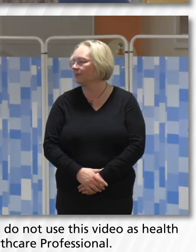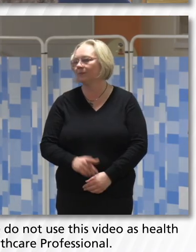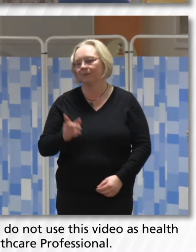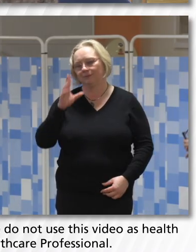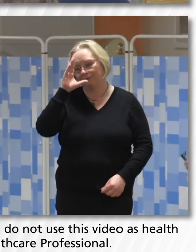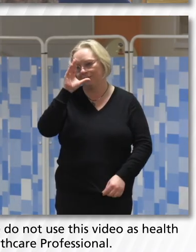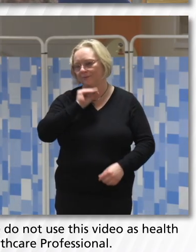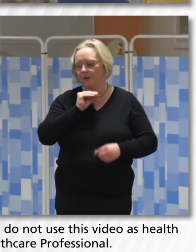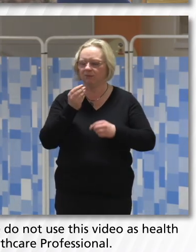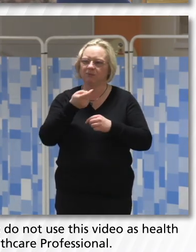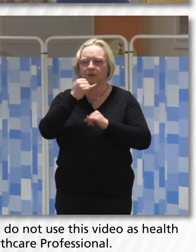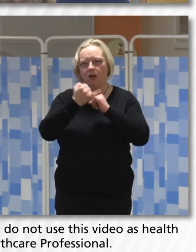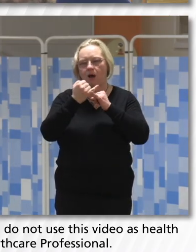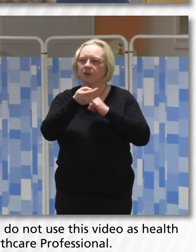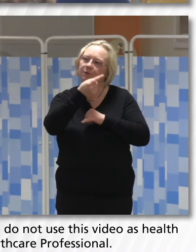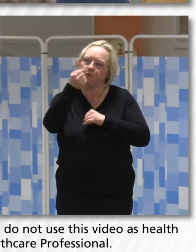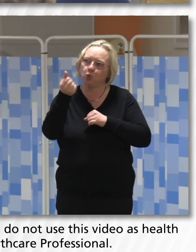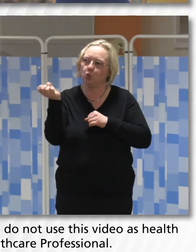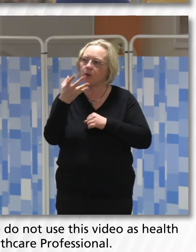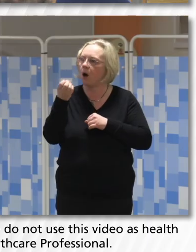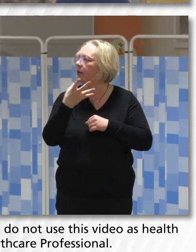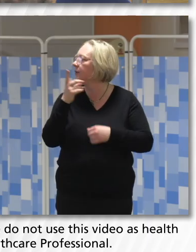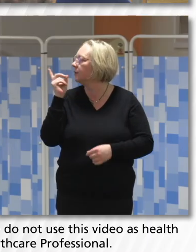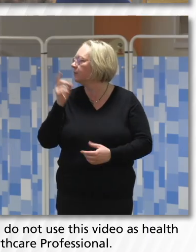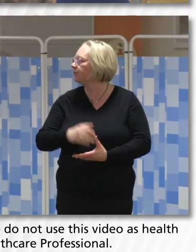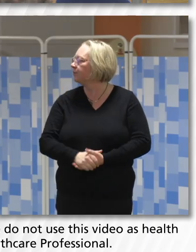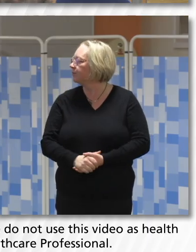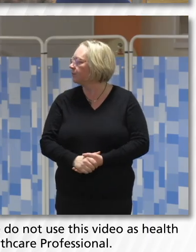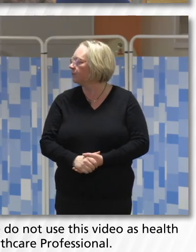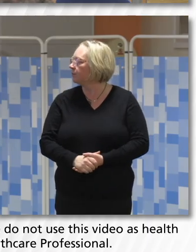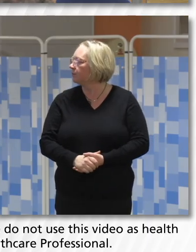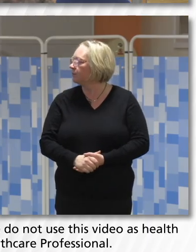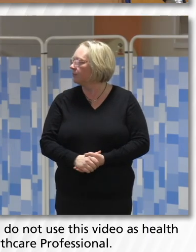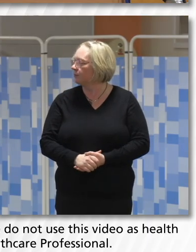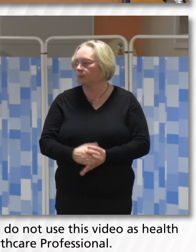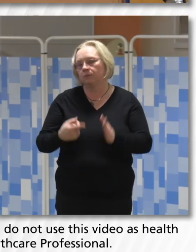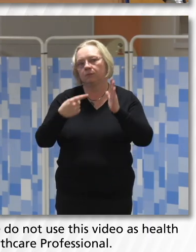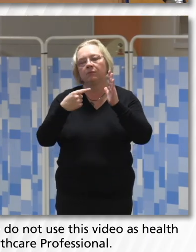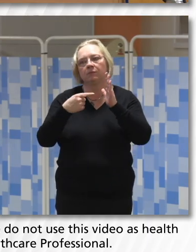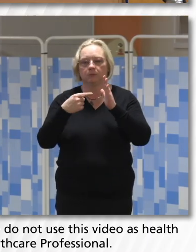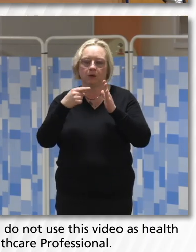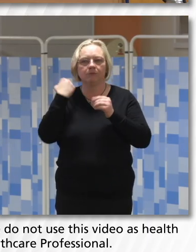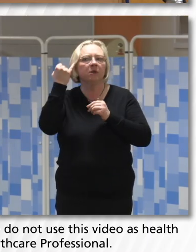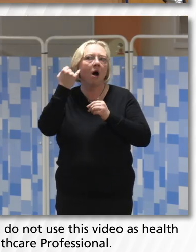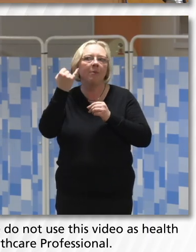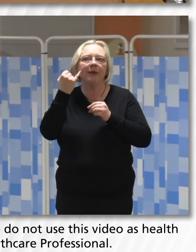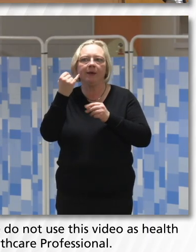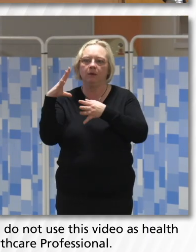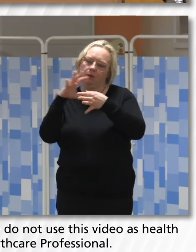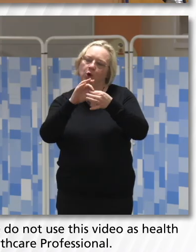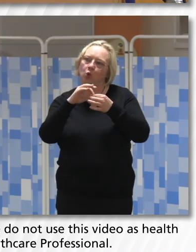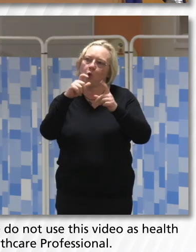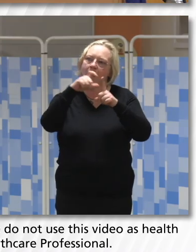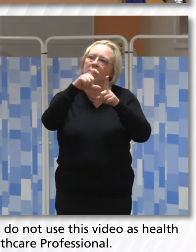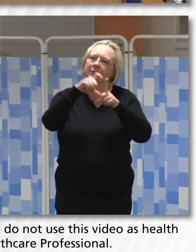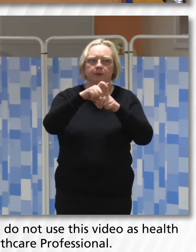few slides a few of the things that have put Derby on the map really in Parkinson's. And one of the first things